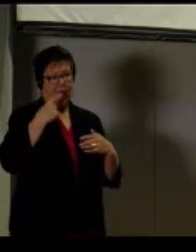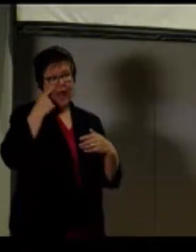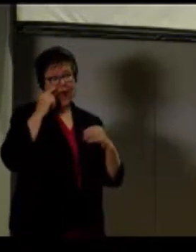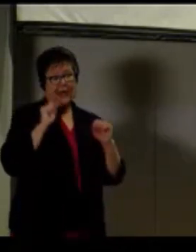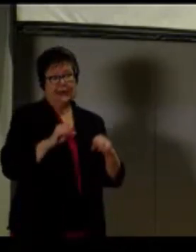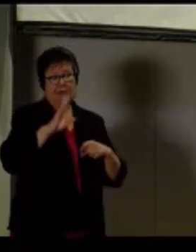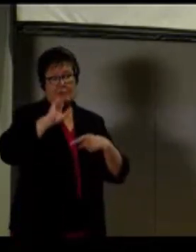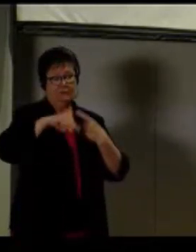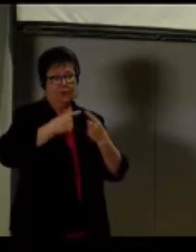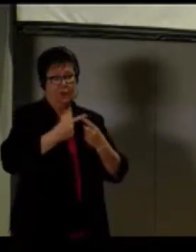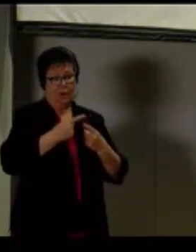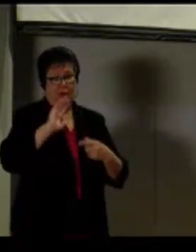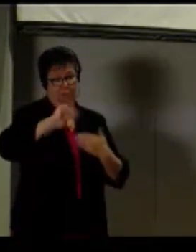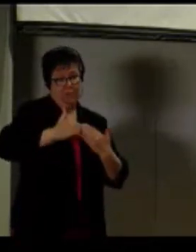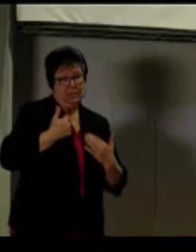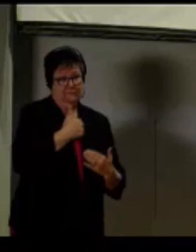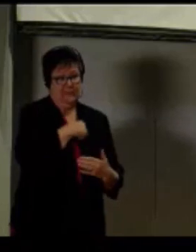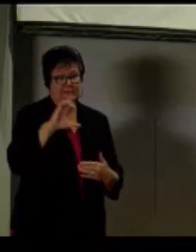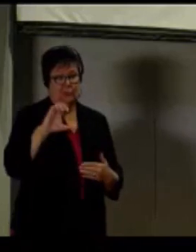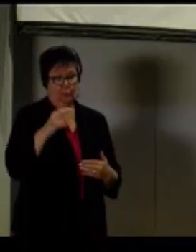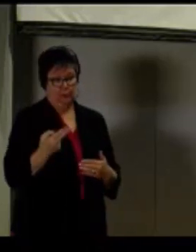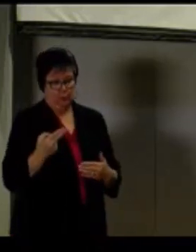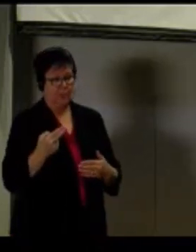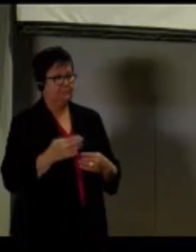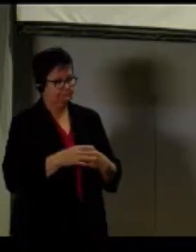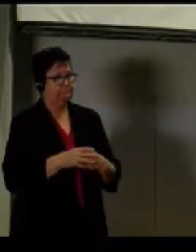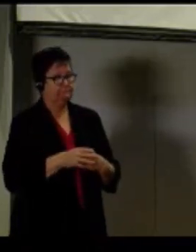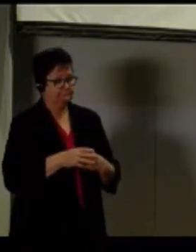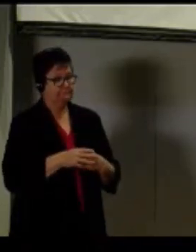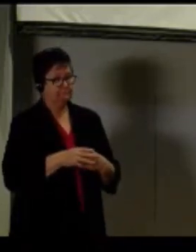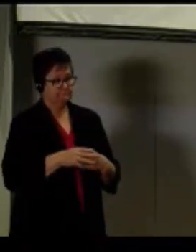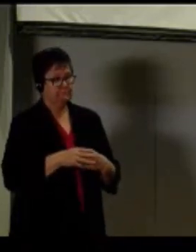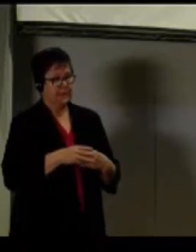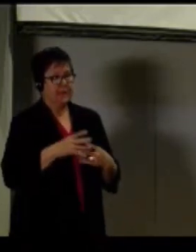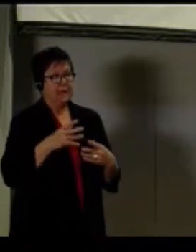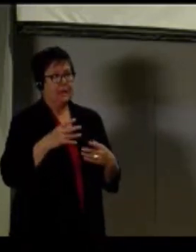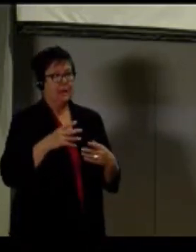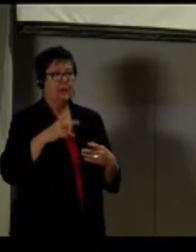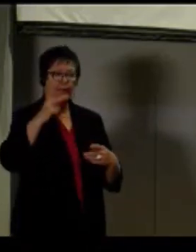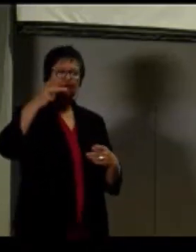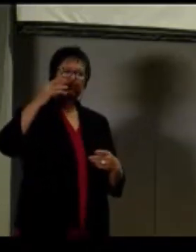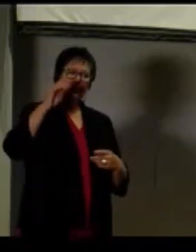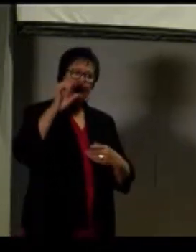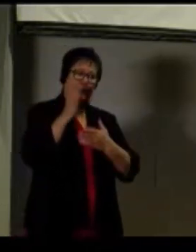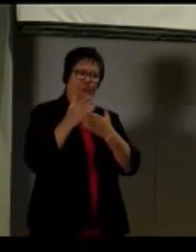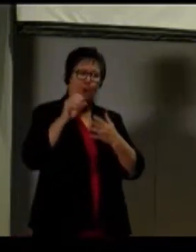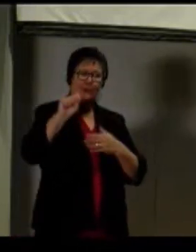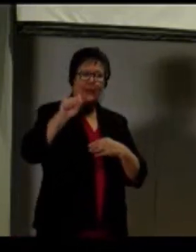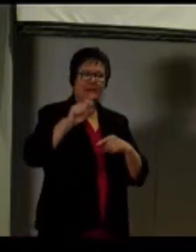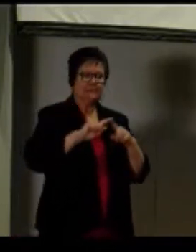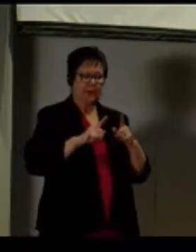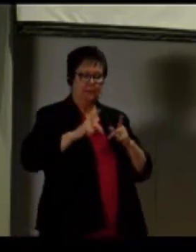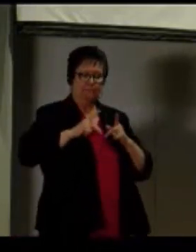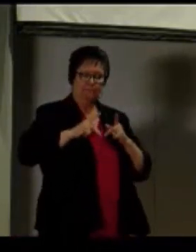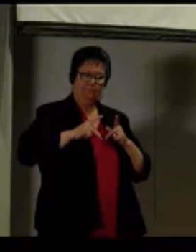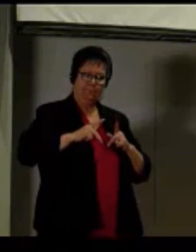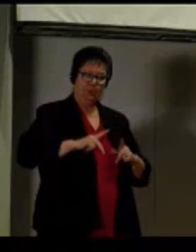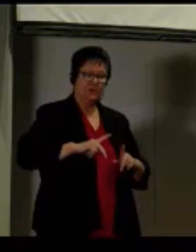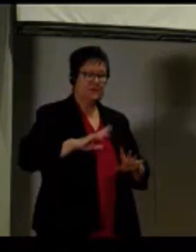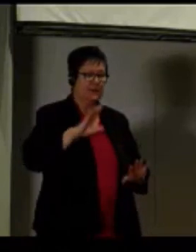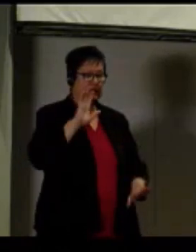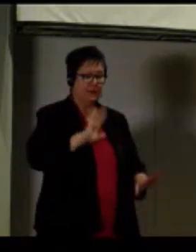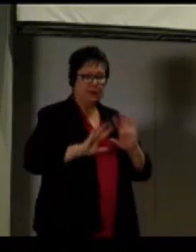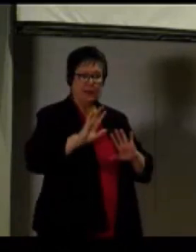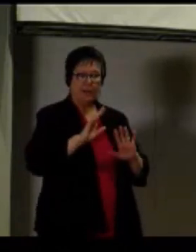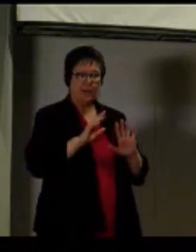at Cooper Hewitt. I think it was, I think there was certainly the public aspect, but personally, it was rediscovering